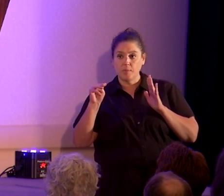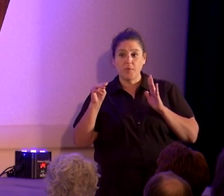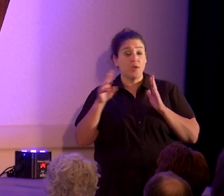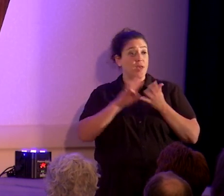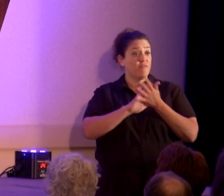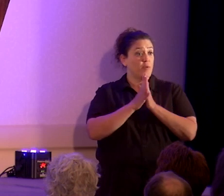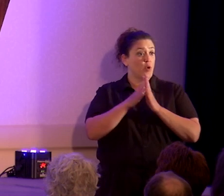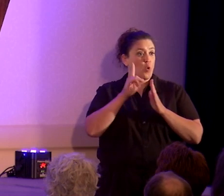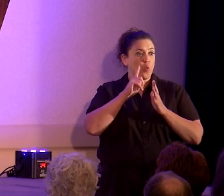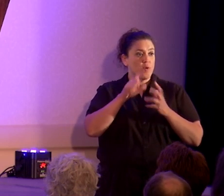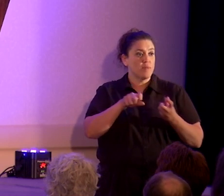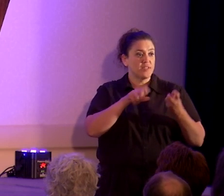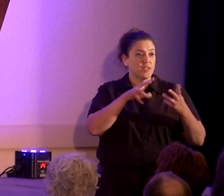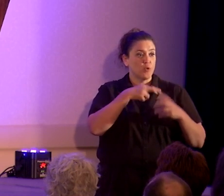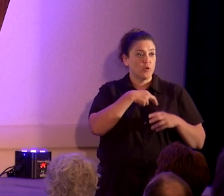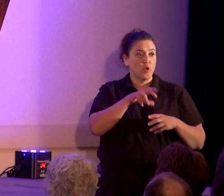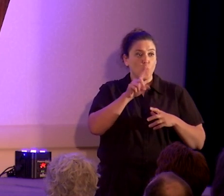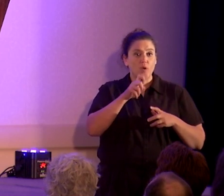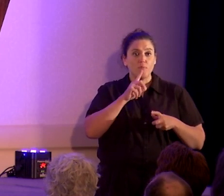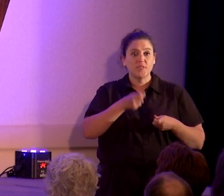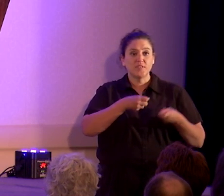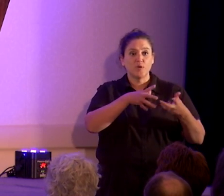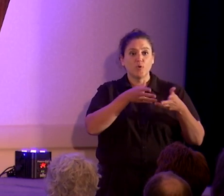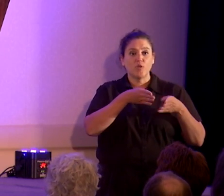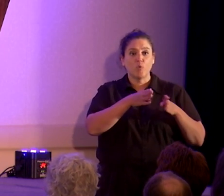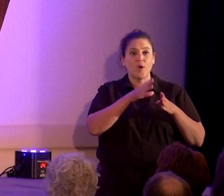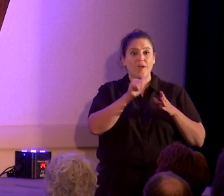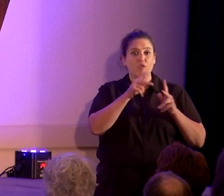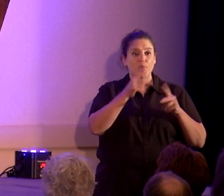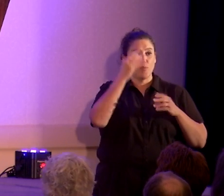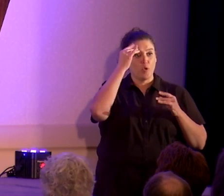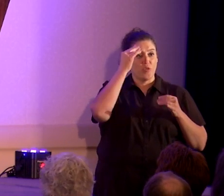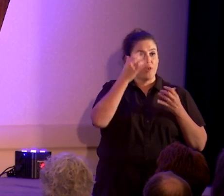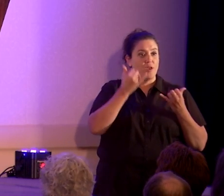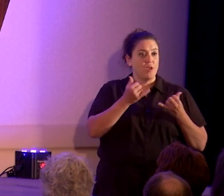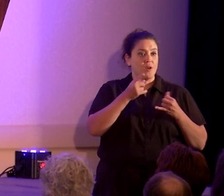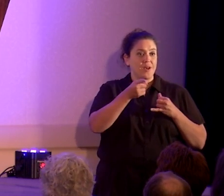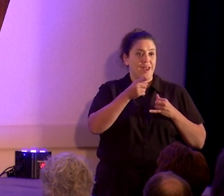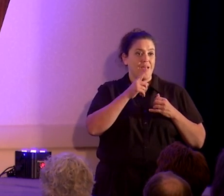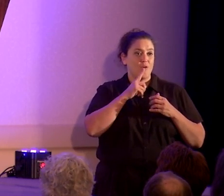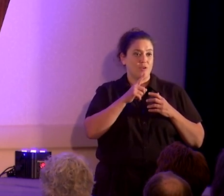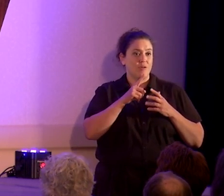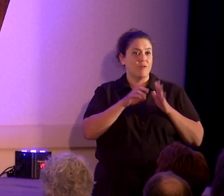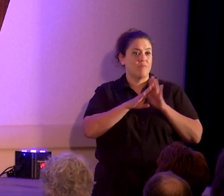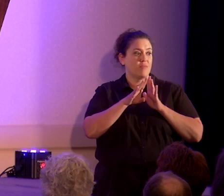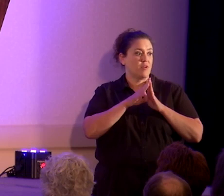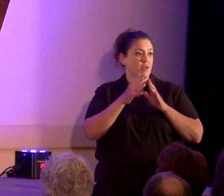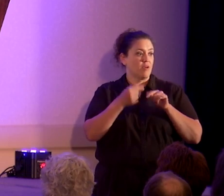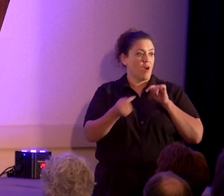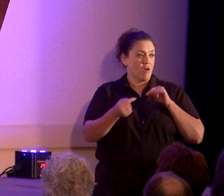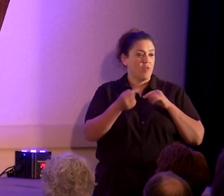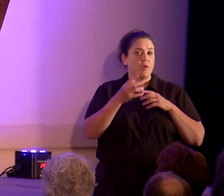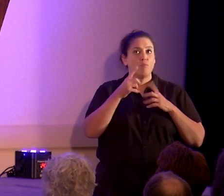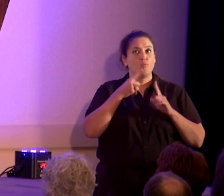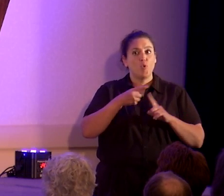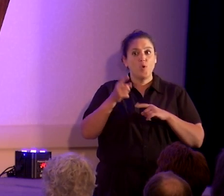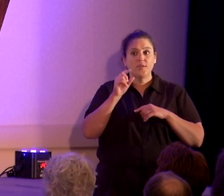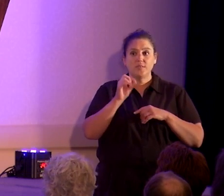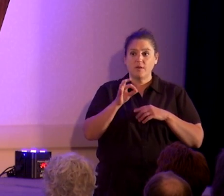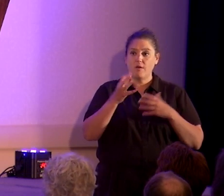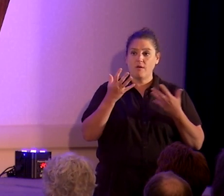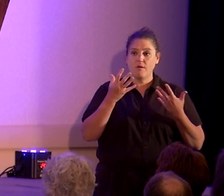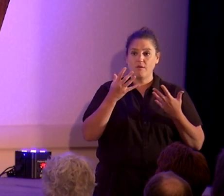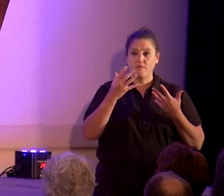of religion, we must get rid of the way these people think, well then, now you're breeding conflict. Now you're breeding points of you